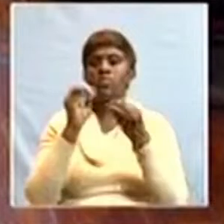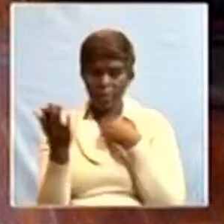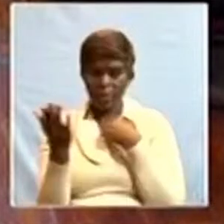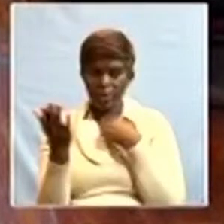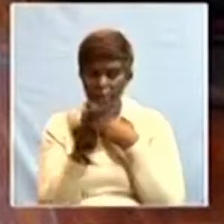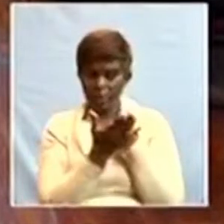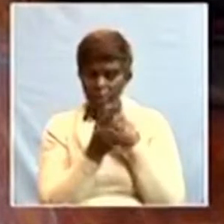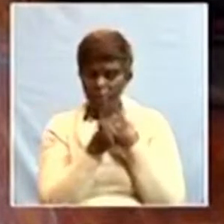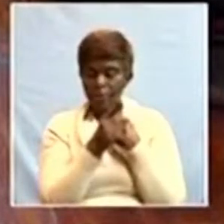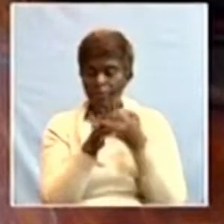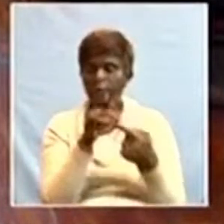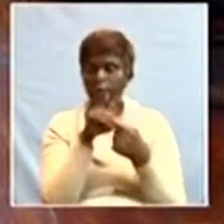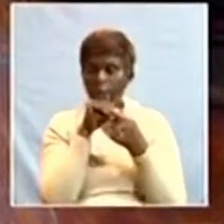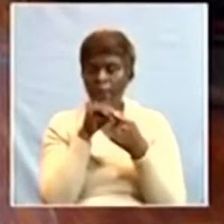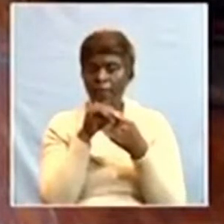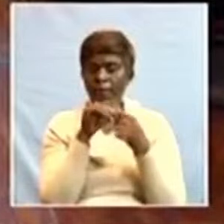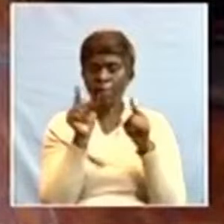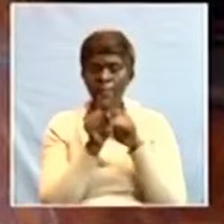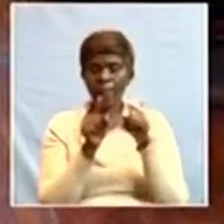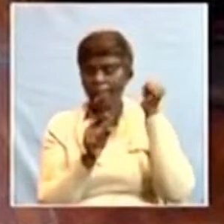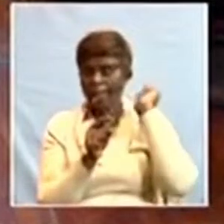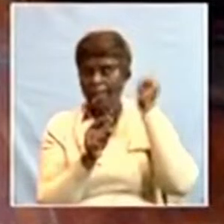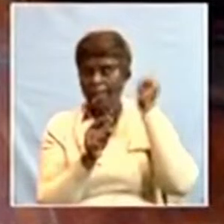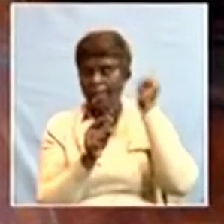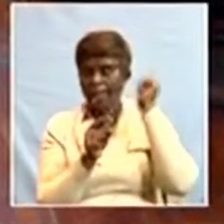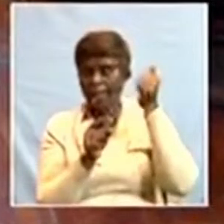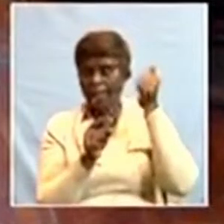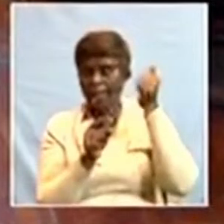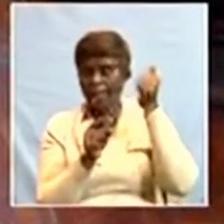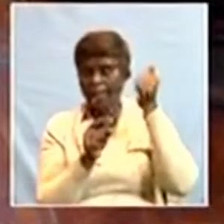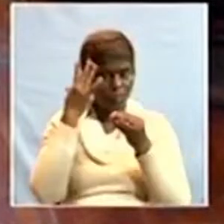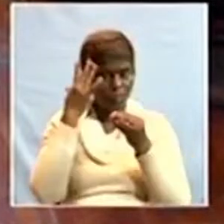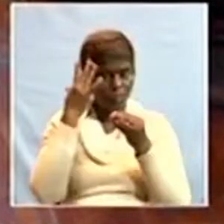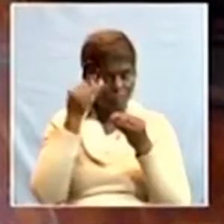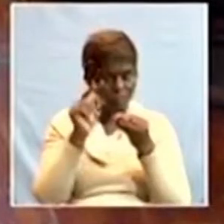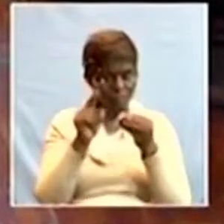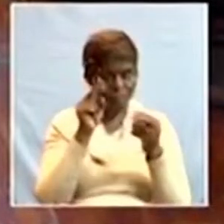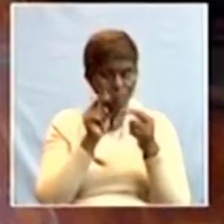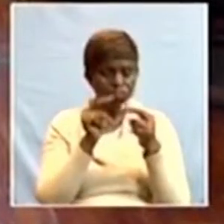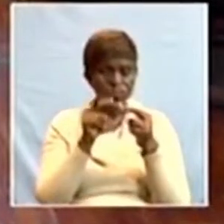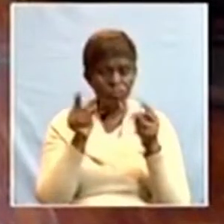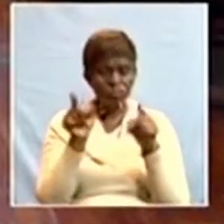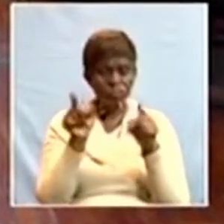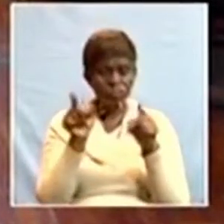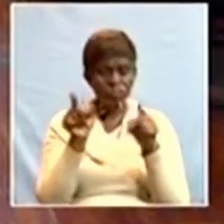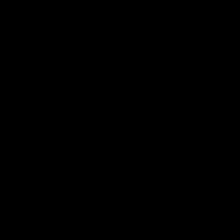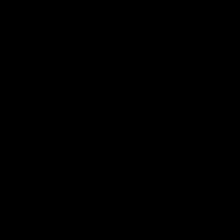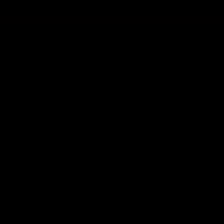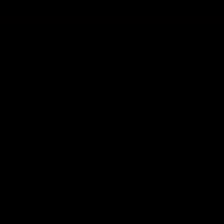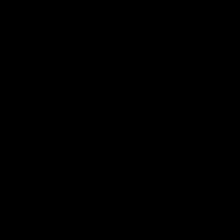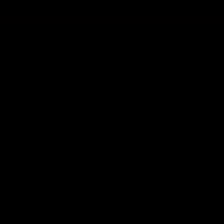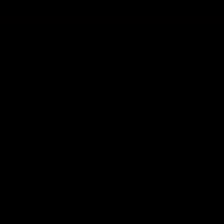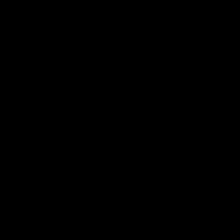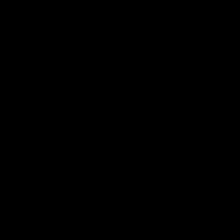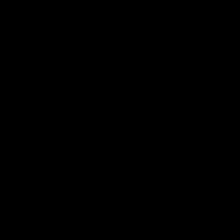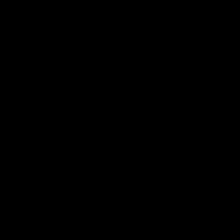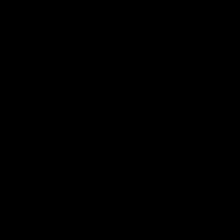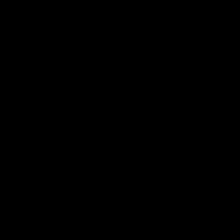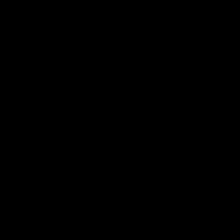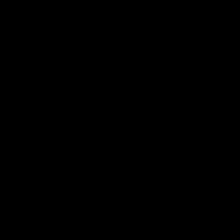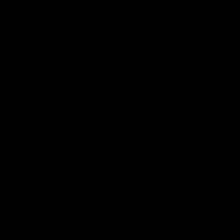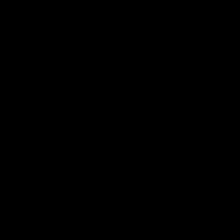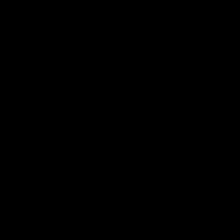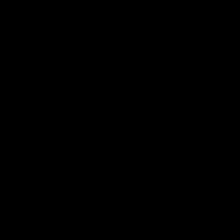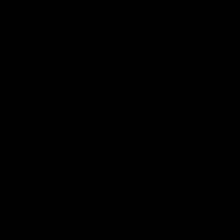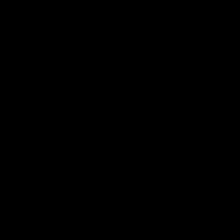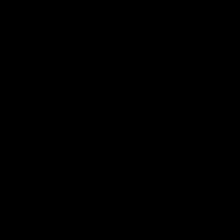this particular assignment. The reason why that contract was added, when